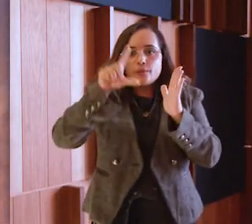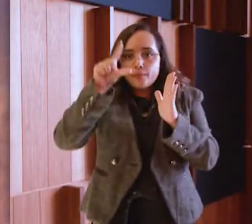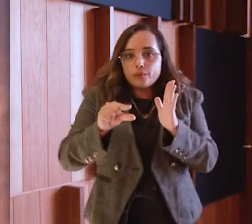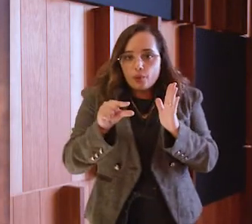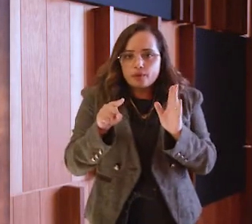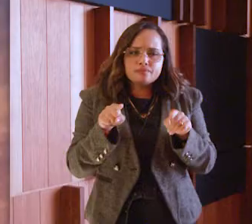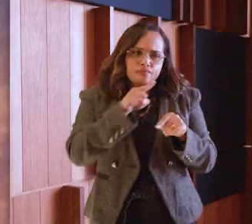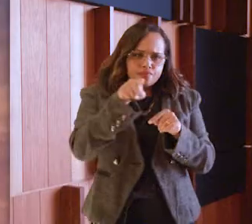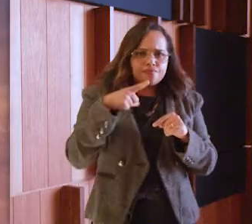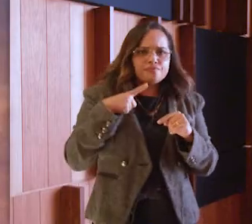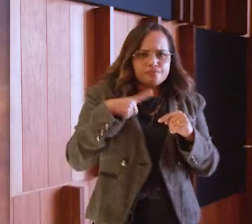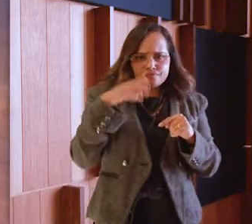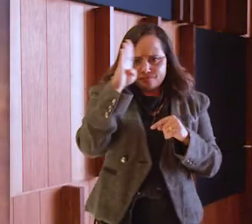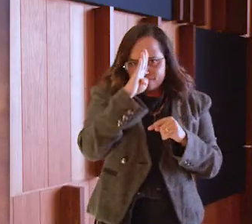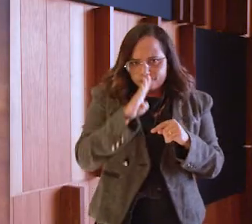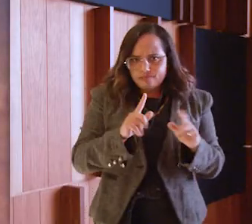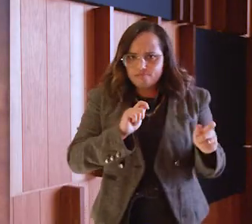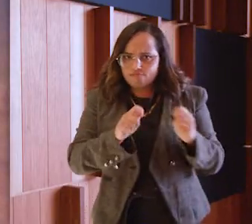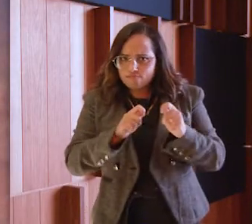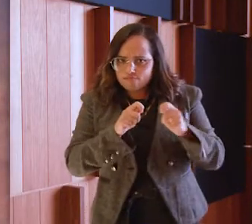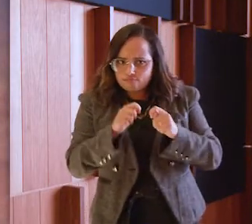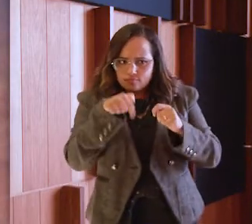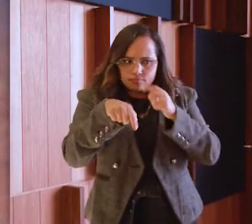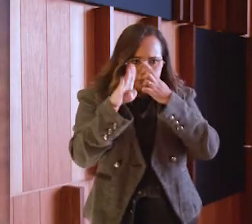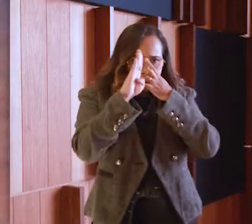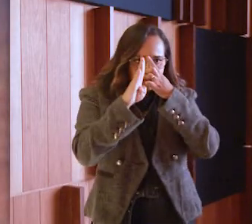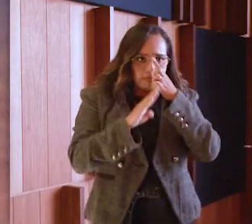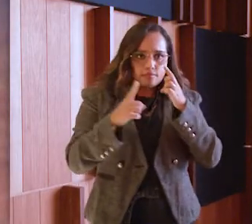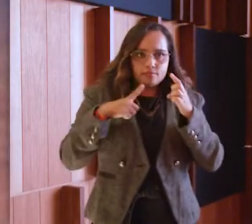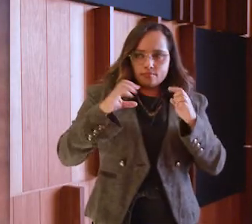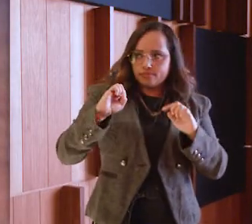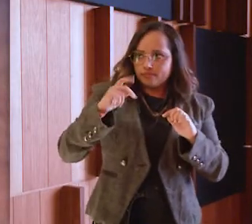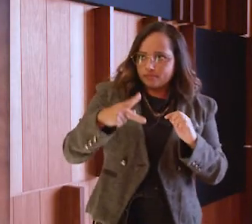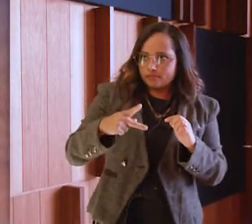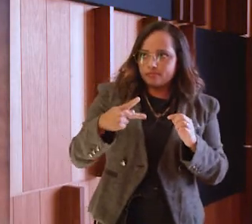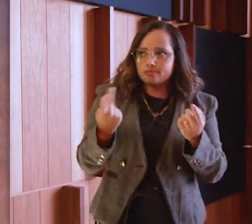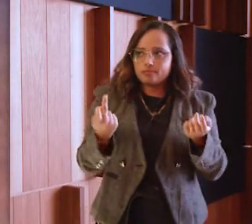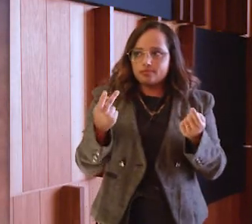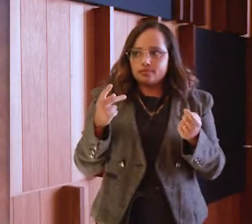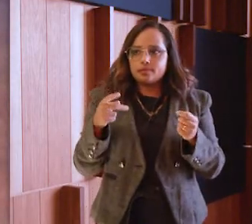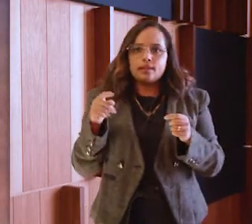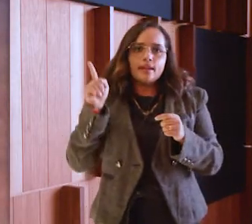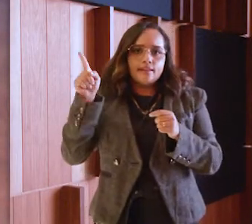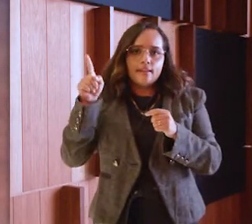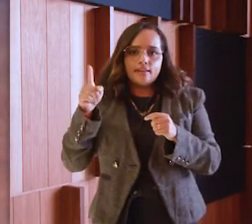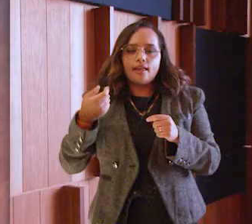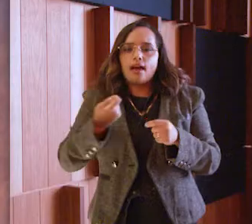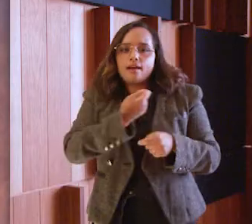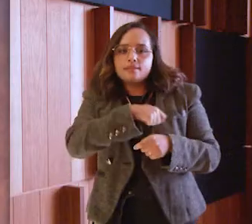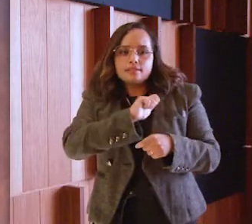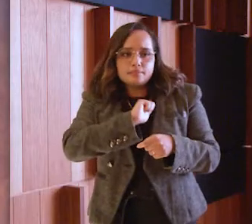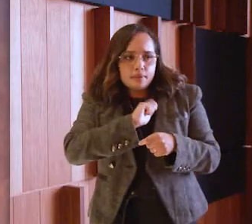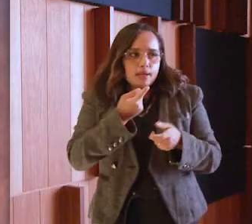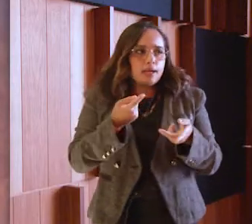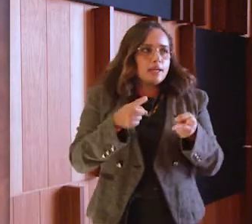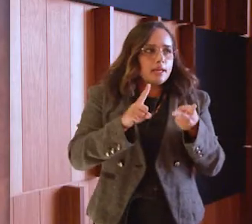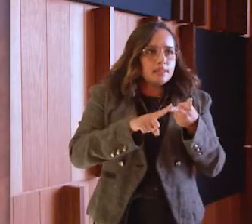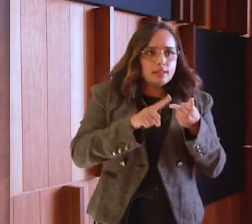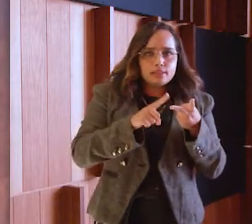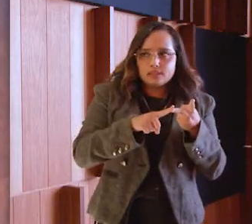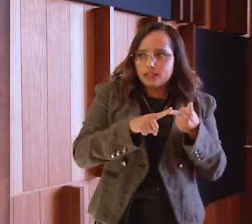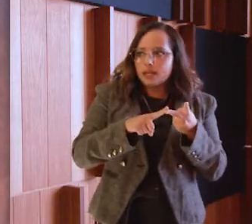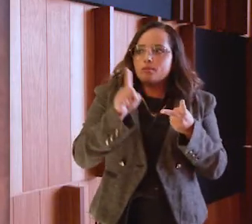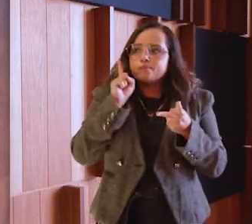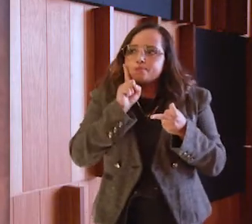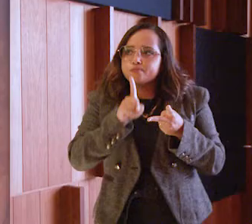is implementing the Pillar 2 rules for 2024, this income inclusion rule. So every subsidiary that you have below Spain,